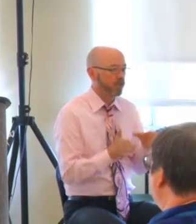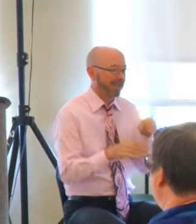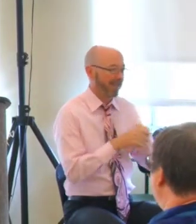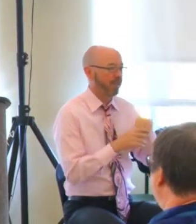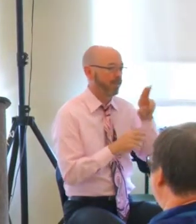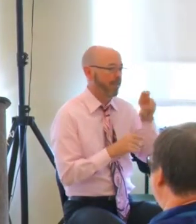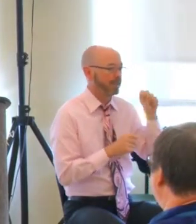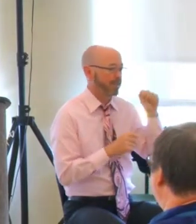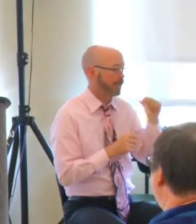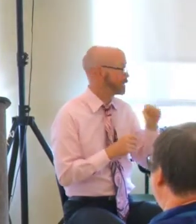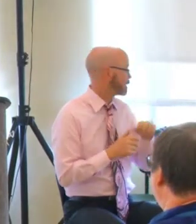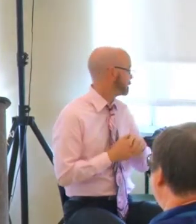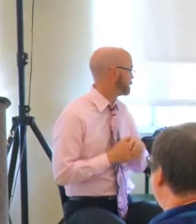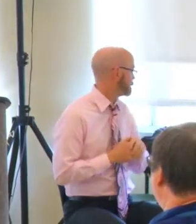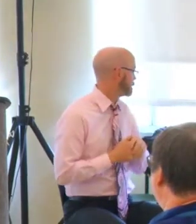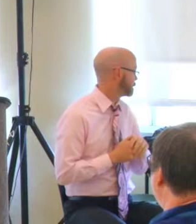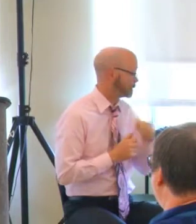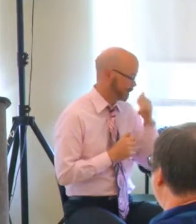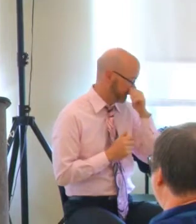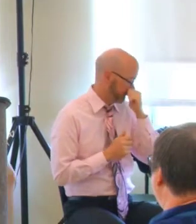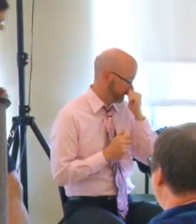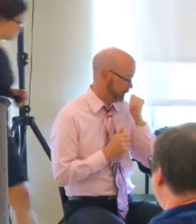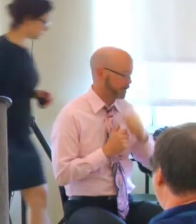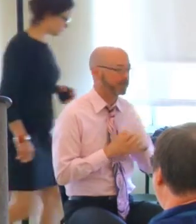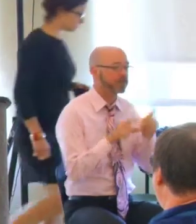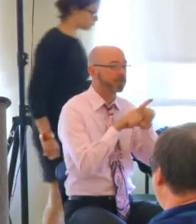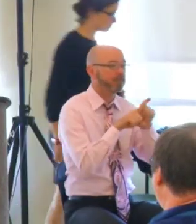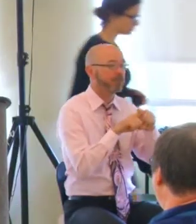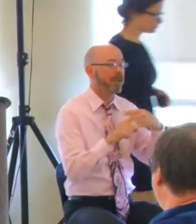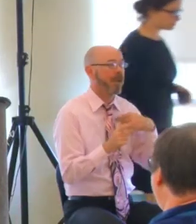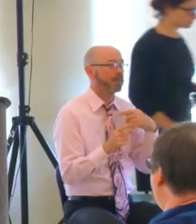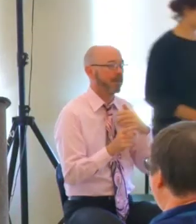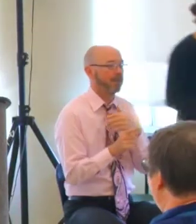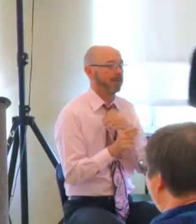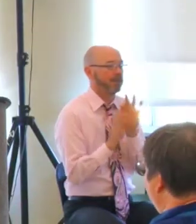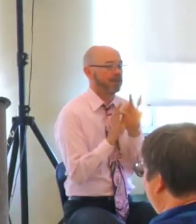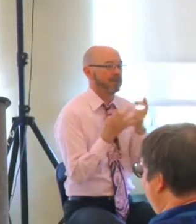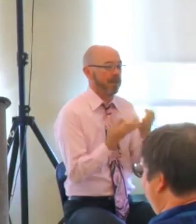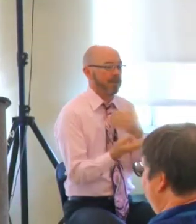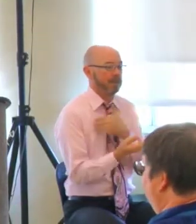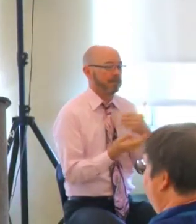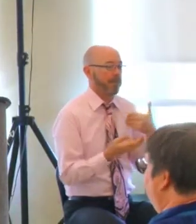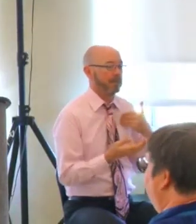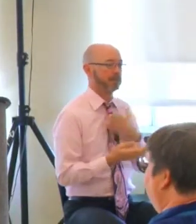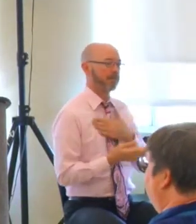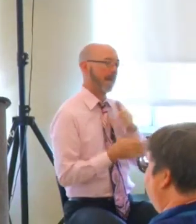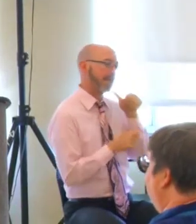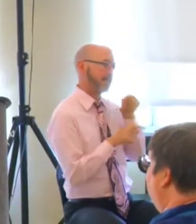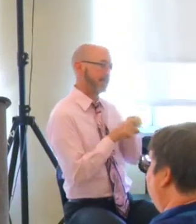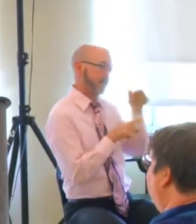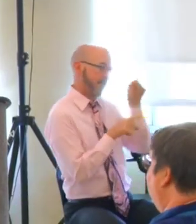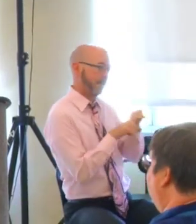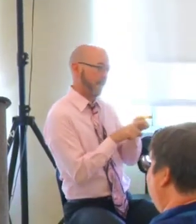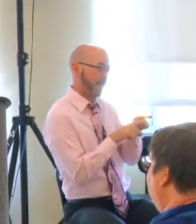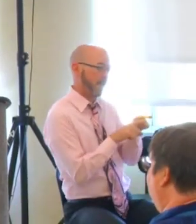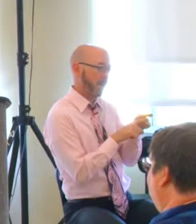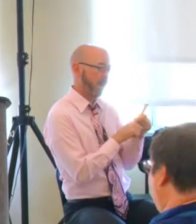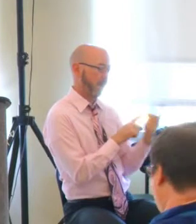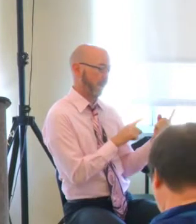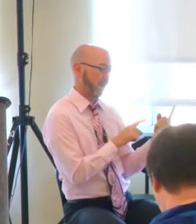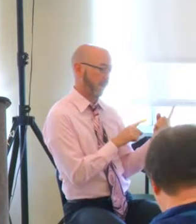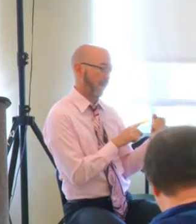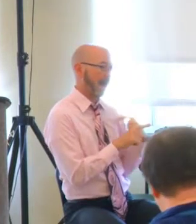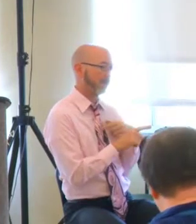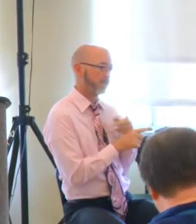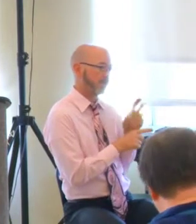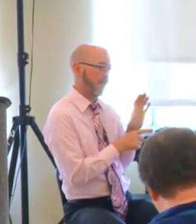States. I also am a family member. I was guardian of a sibling with paranoid schizophrenia for about